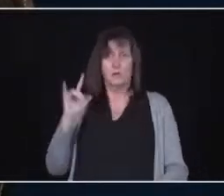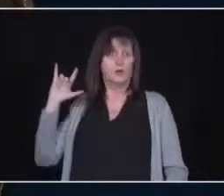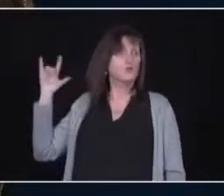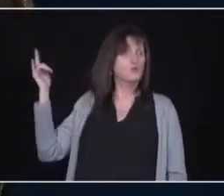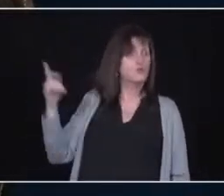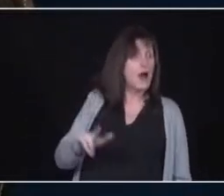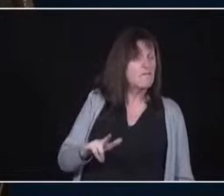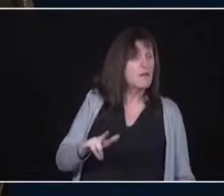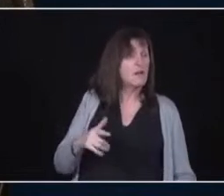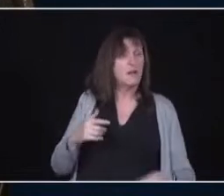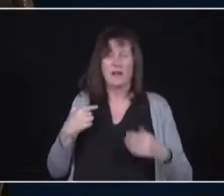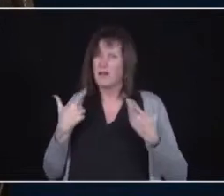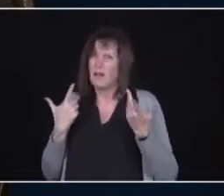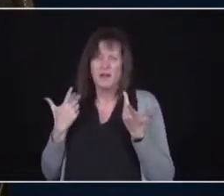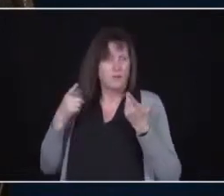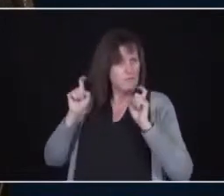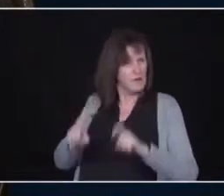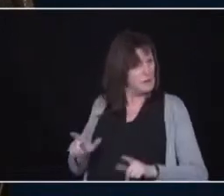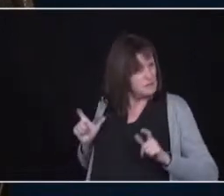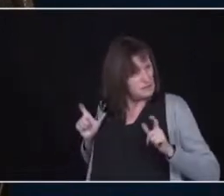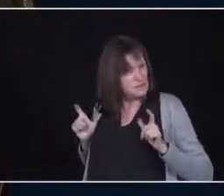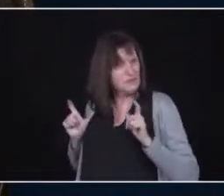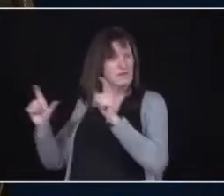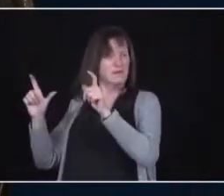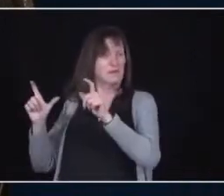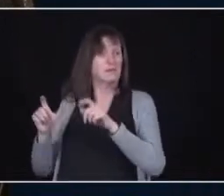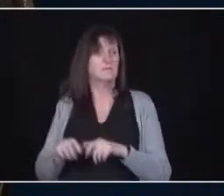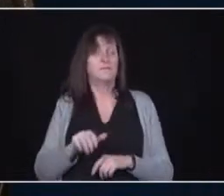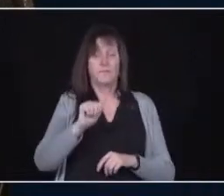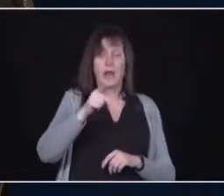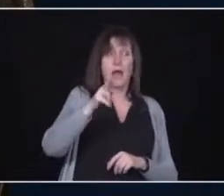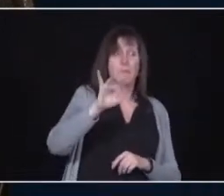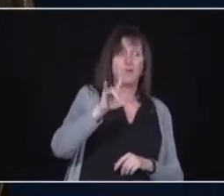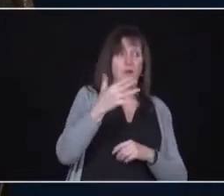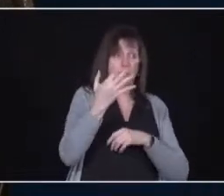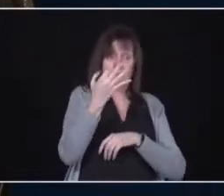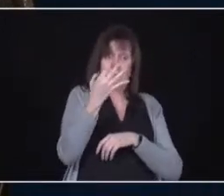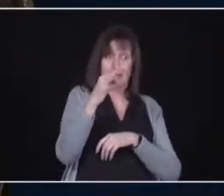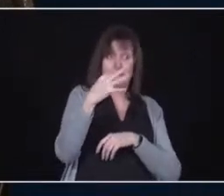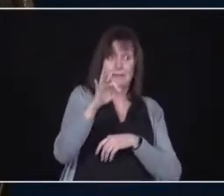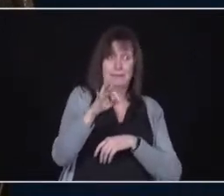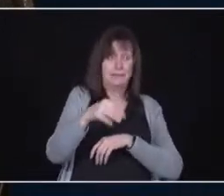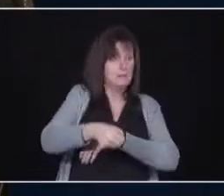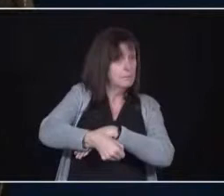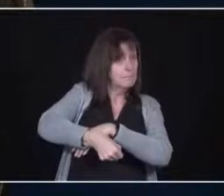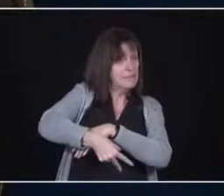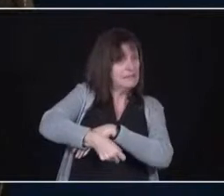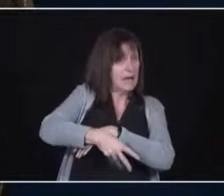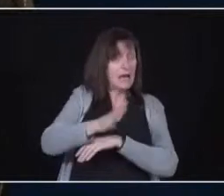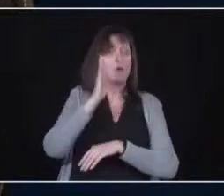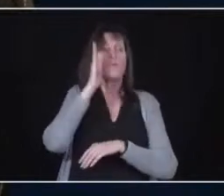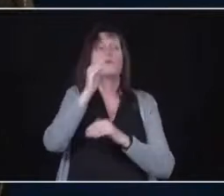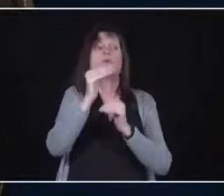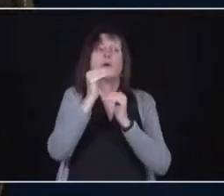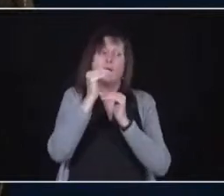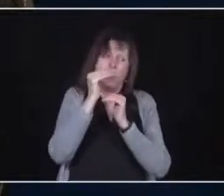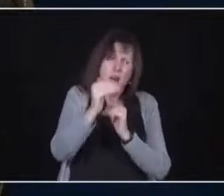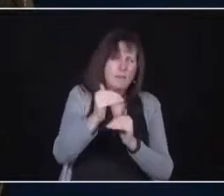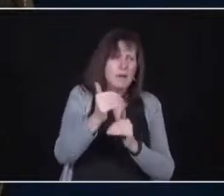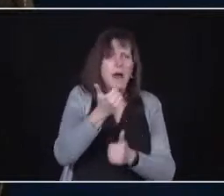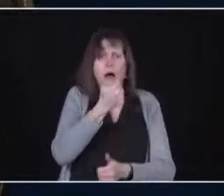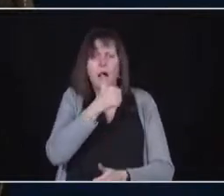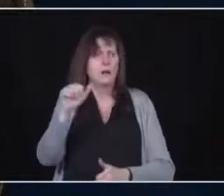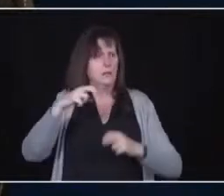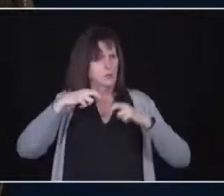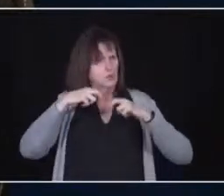why, effective April 19th at 12:01 a.m., we are restricting travel into Ontario from the